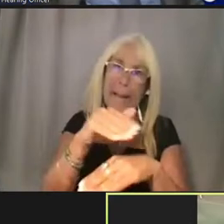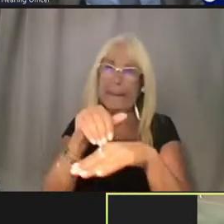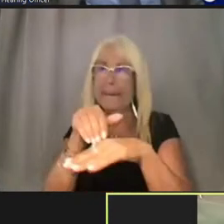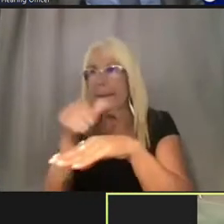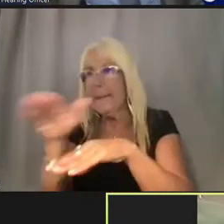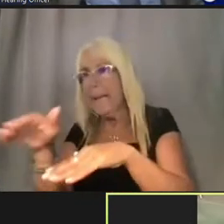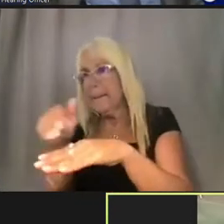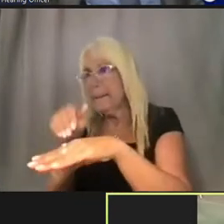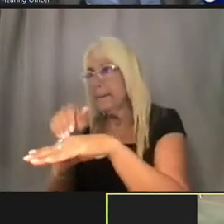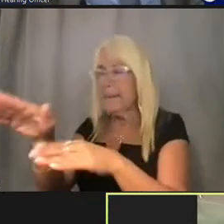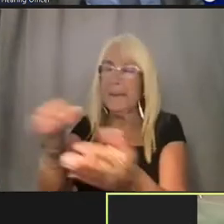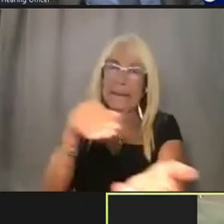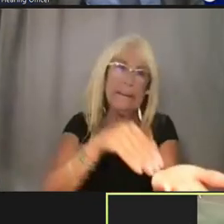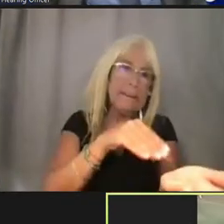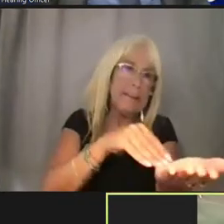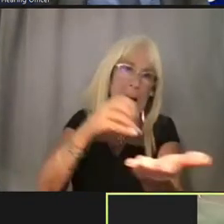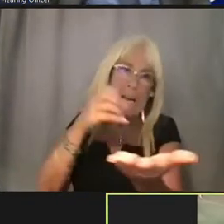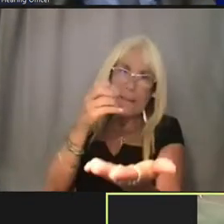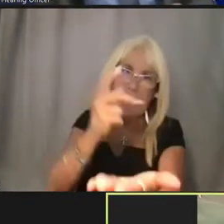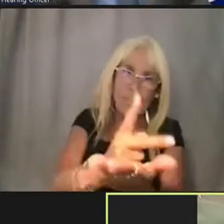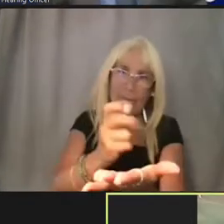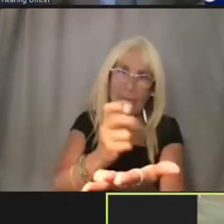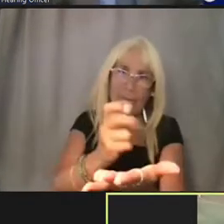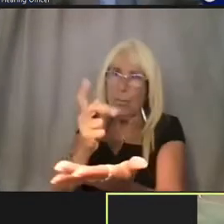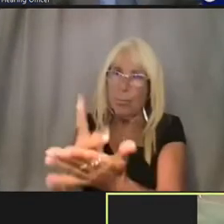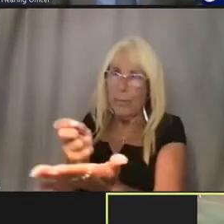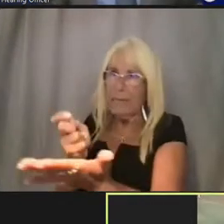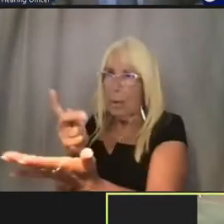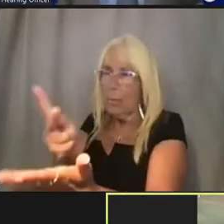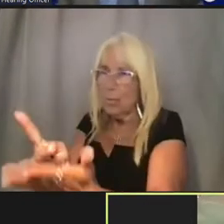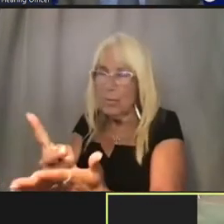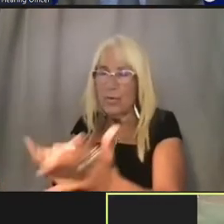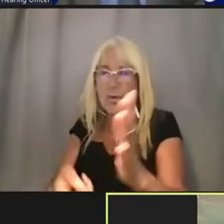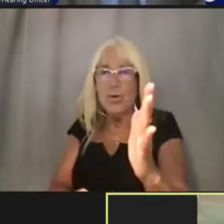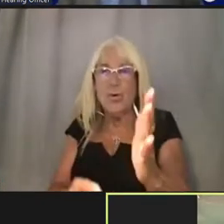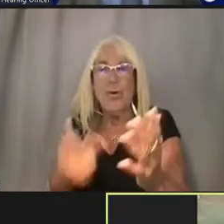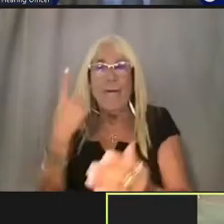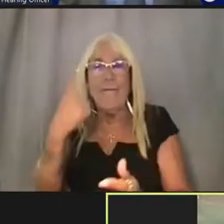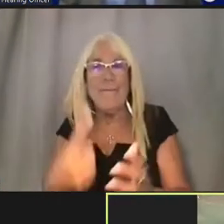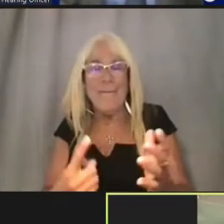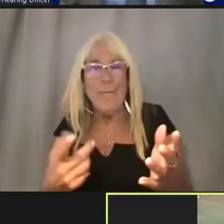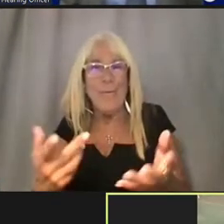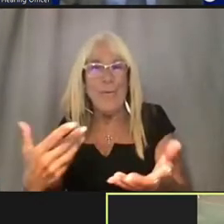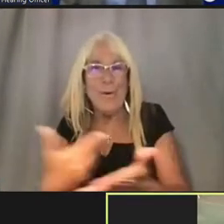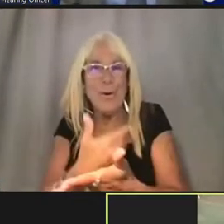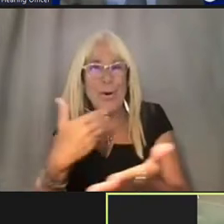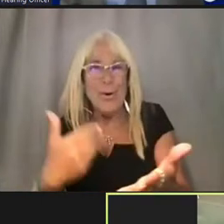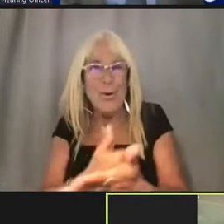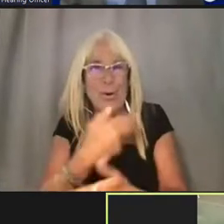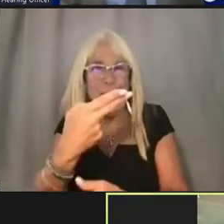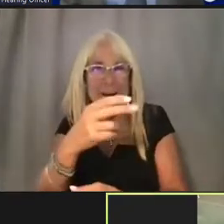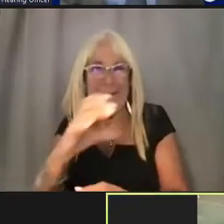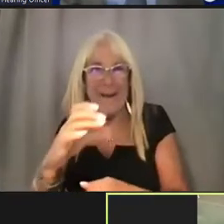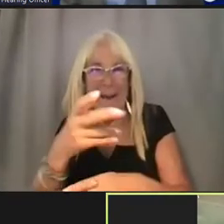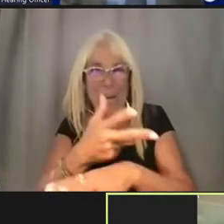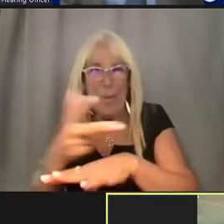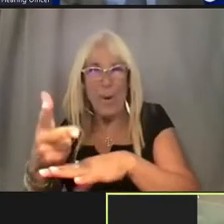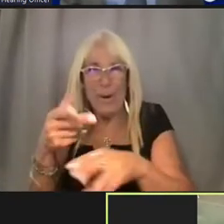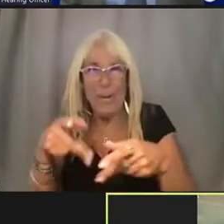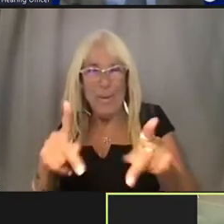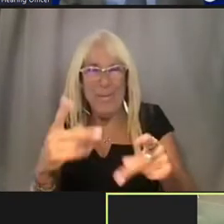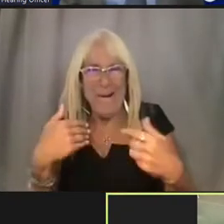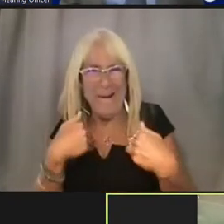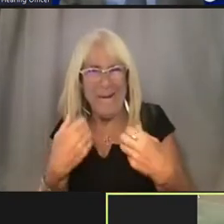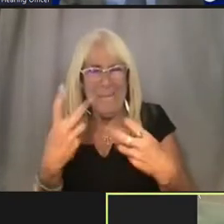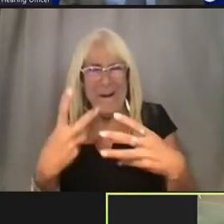doctors reports just to renew this handicap parking permit that I've had for years um I feel like